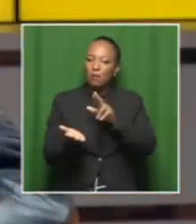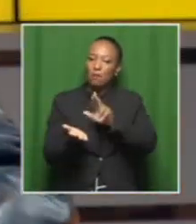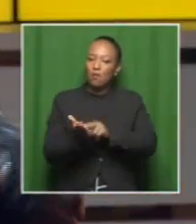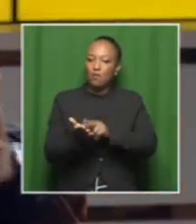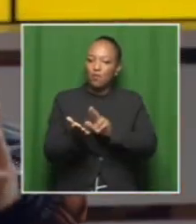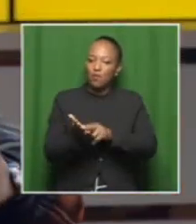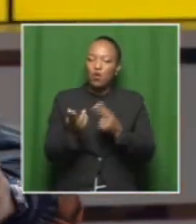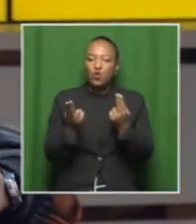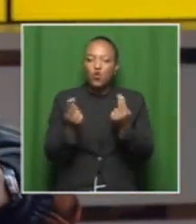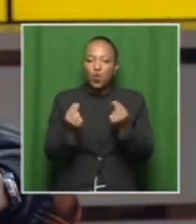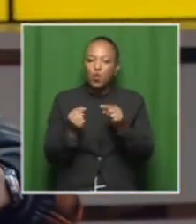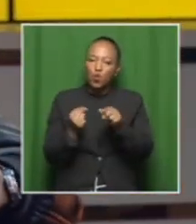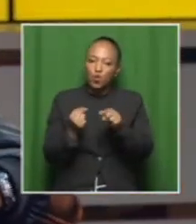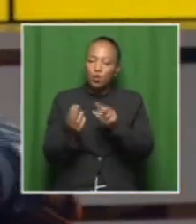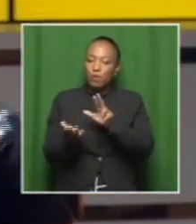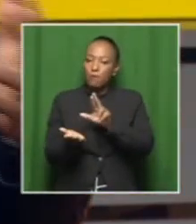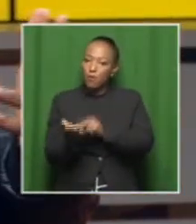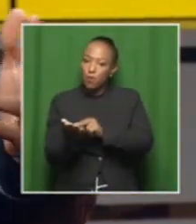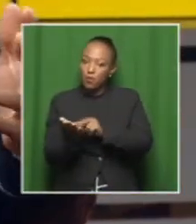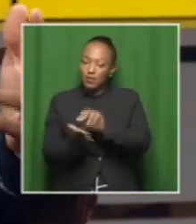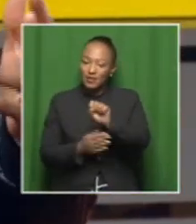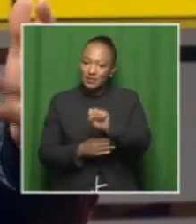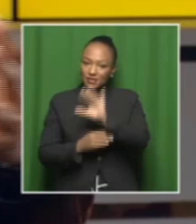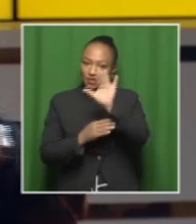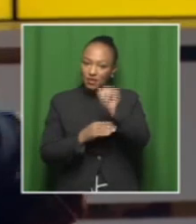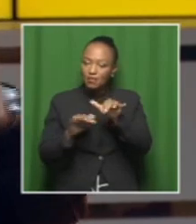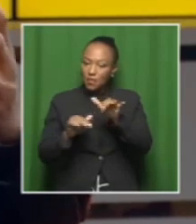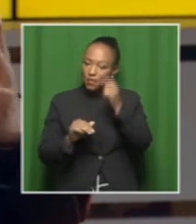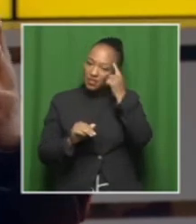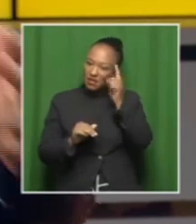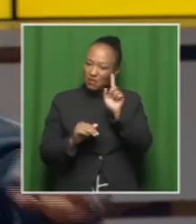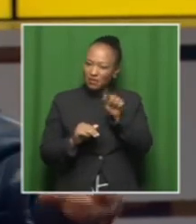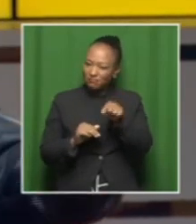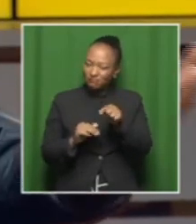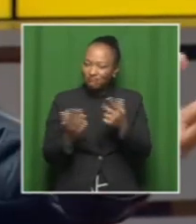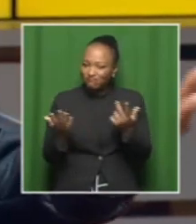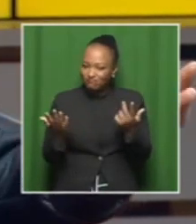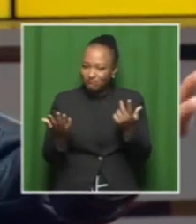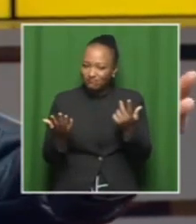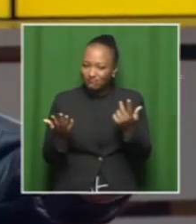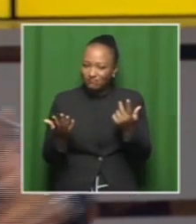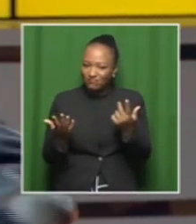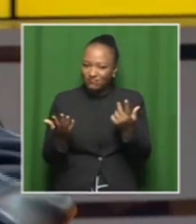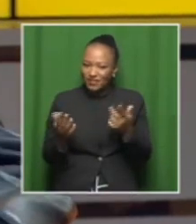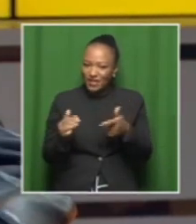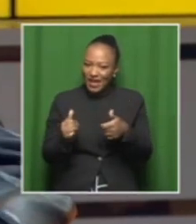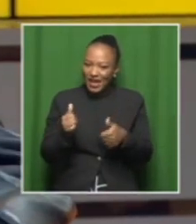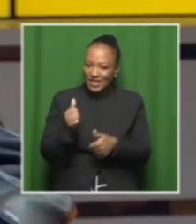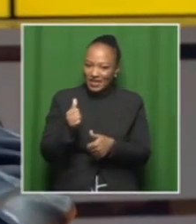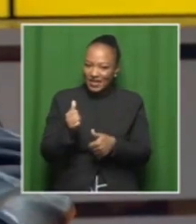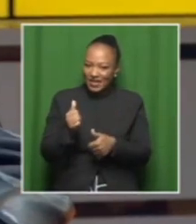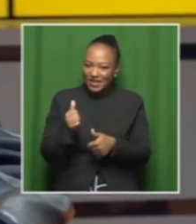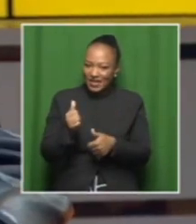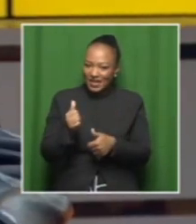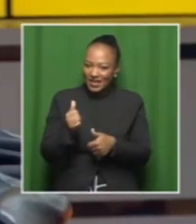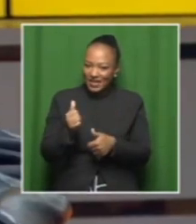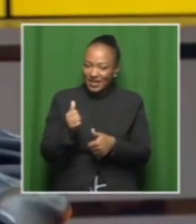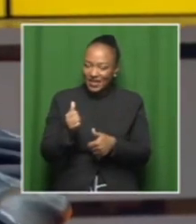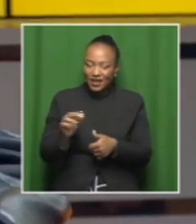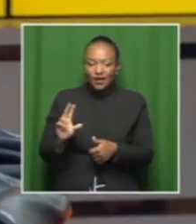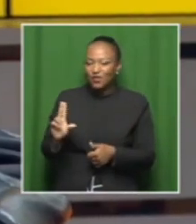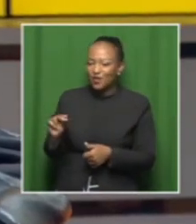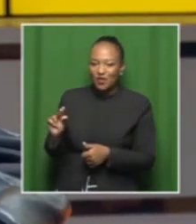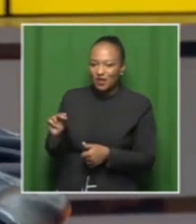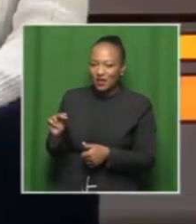Yeah. When you speak podcast in South Africa, the only thing people think of is the Underdogs, Chief. Yeah. Aye. We're not underdogs. No. We're